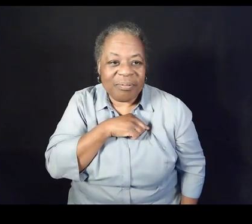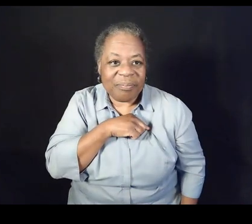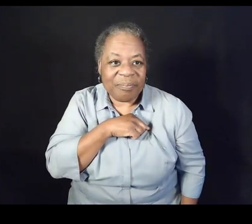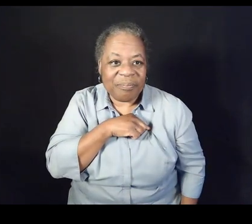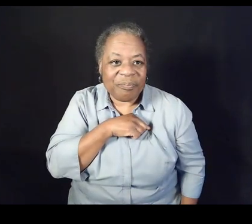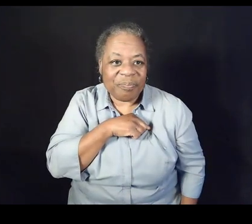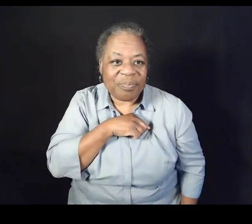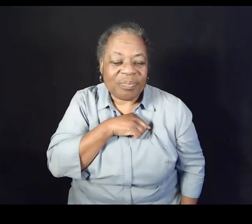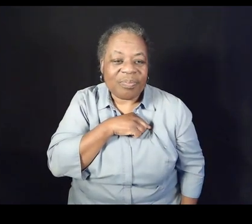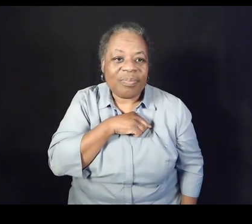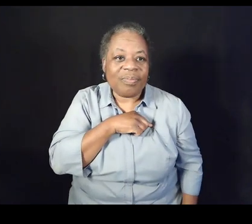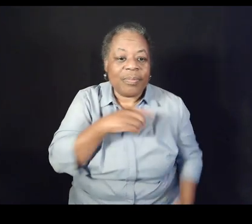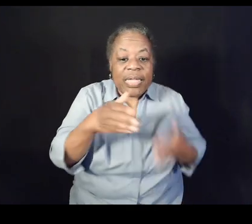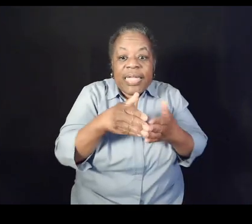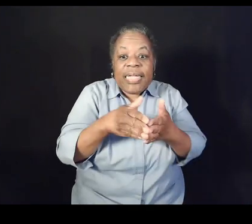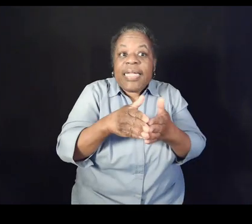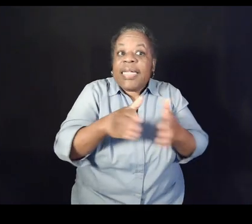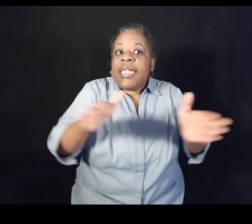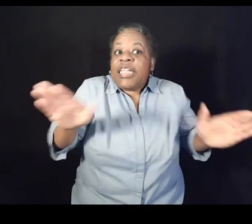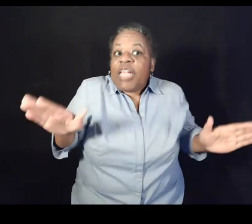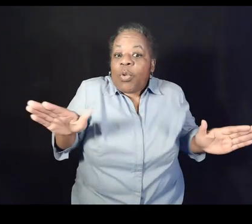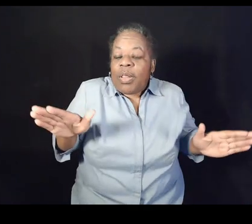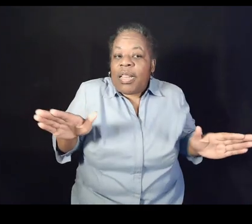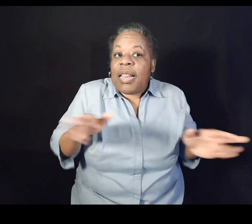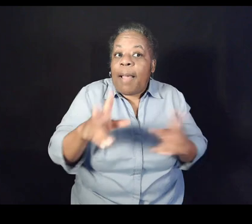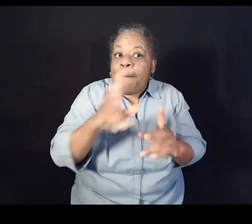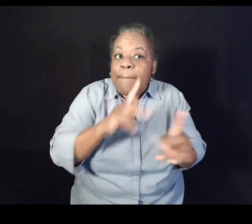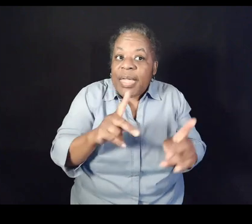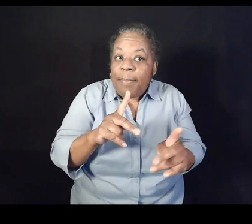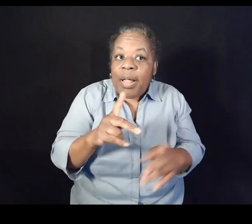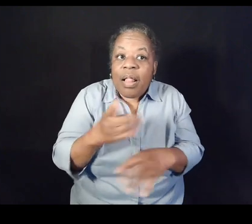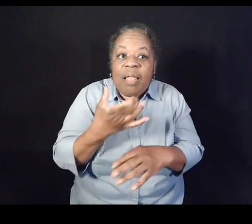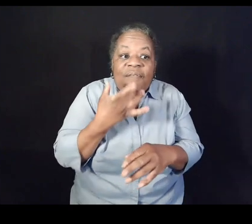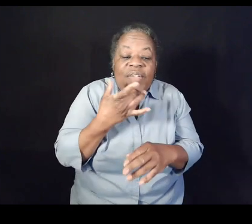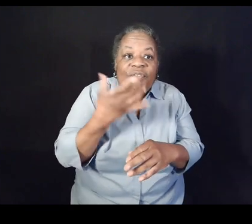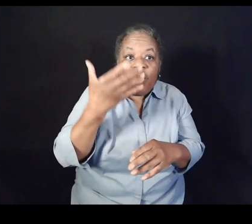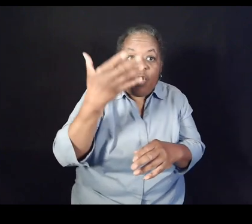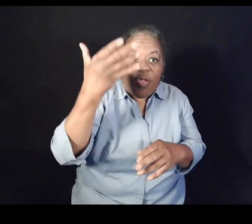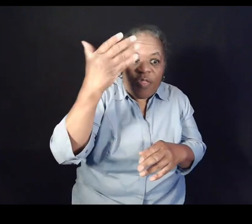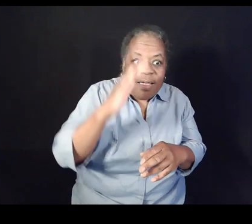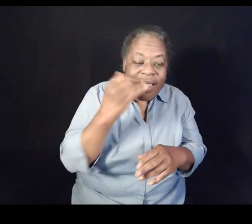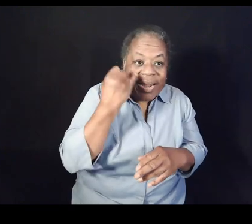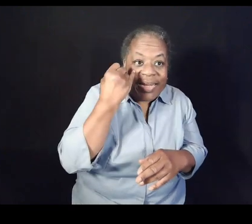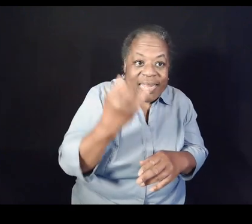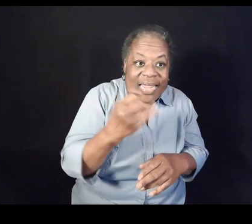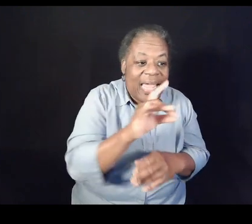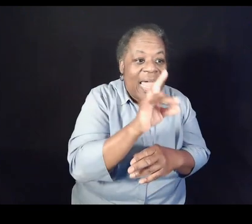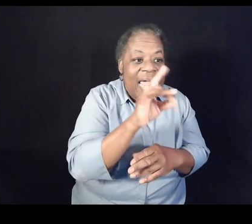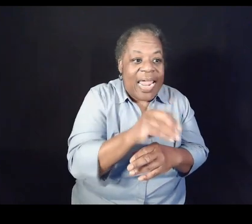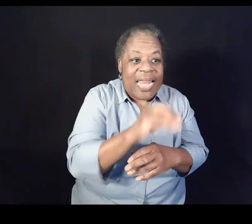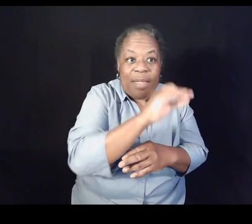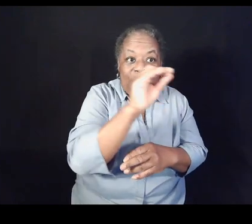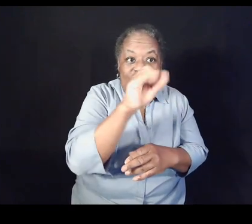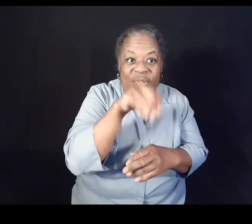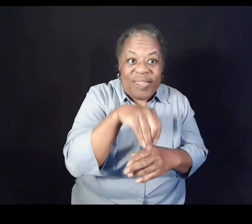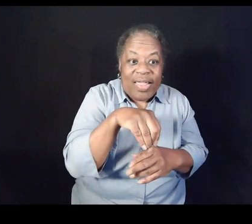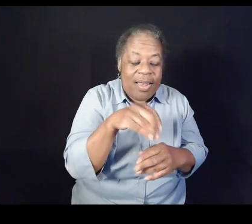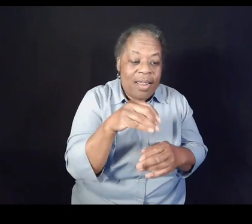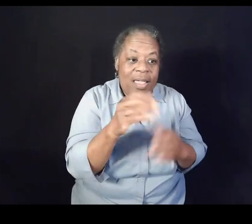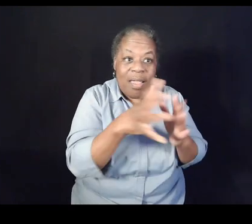The general population heavily favors the God hypothesis, with about 80% of Americans professing faith in a higher